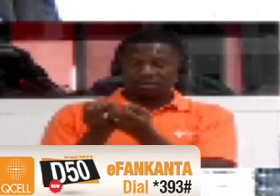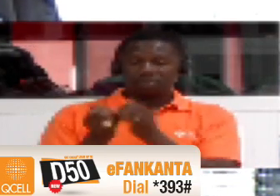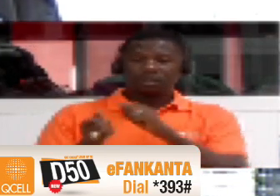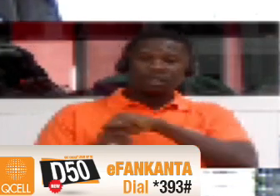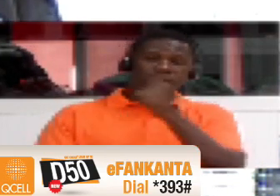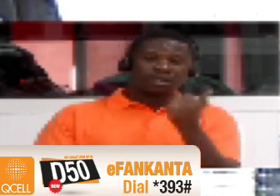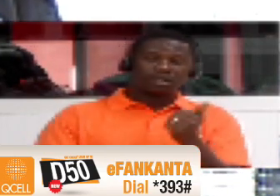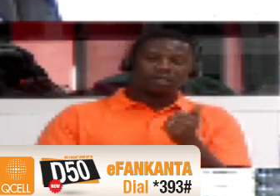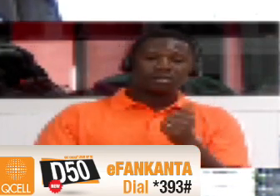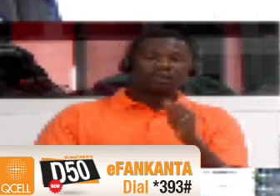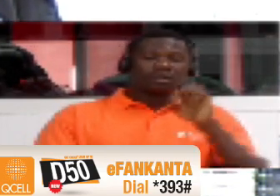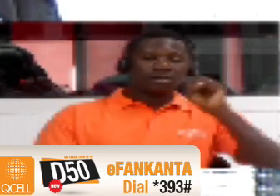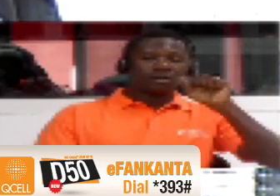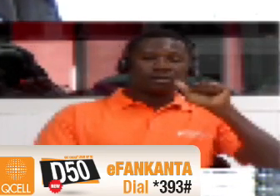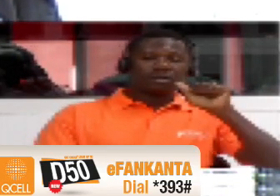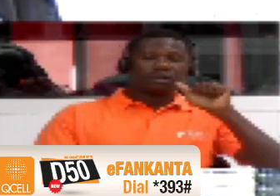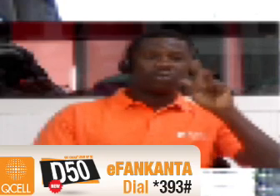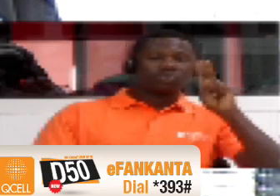Sol